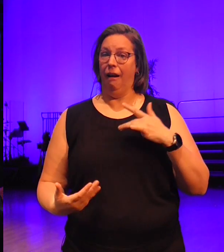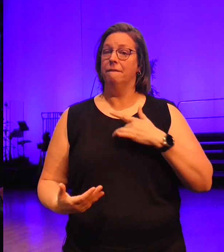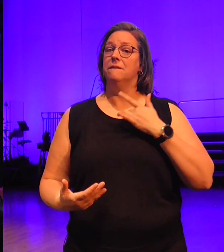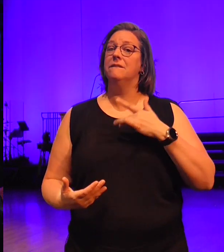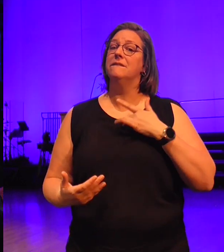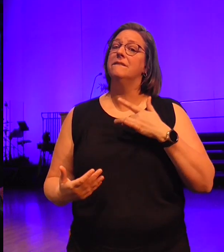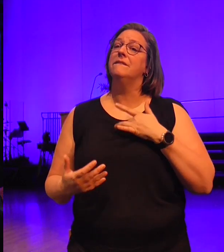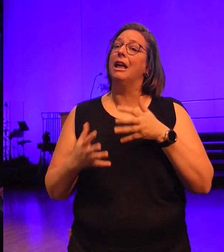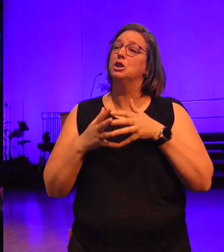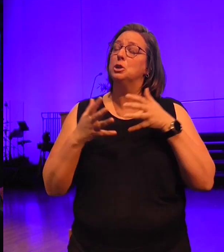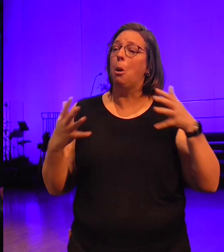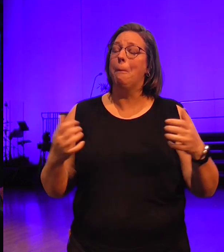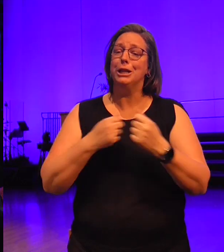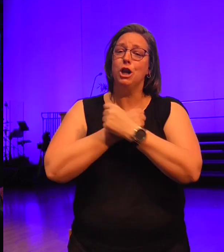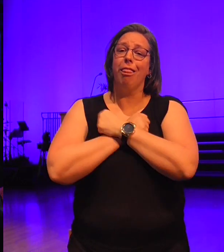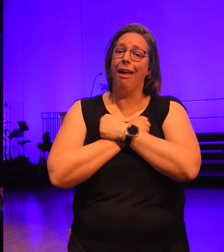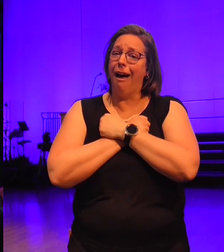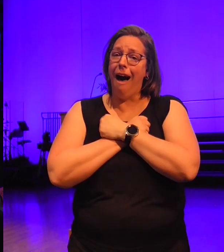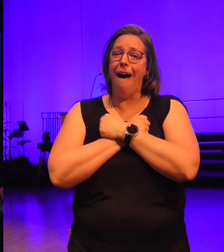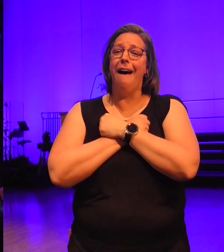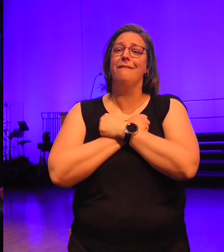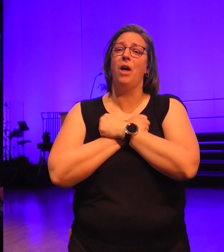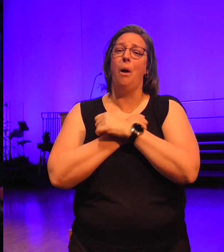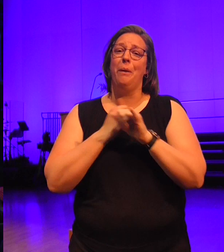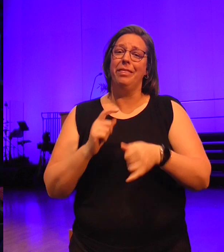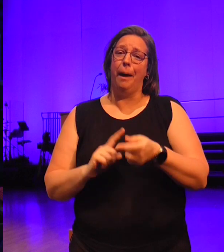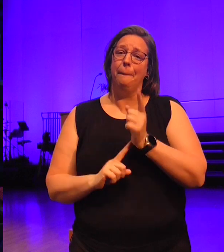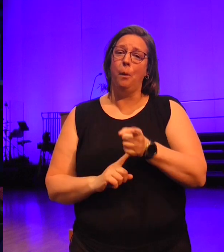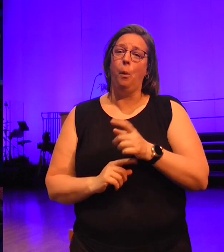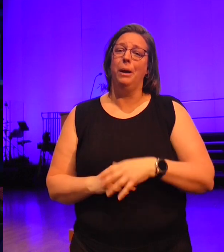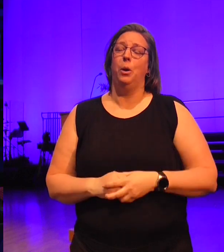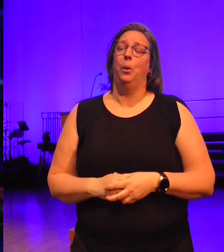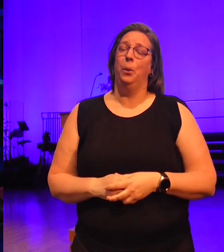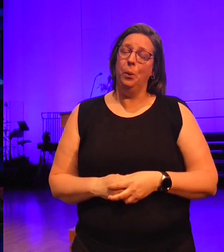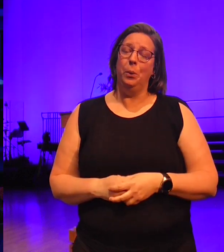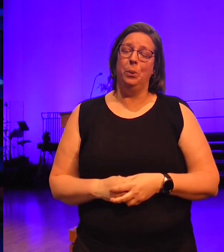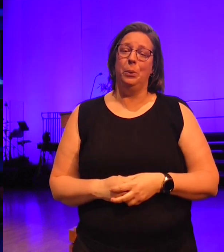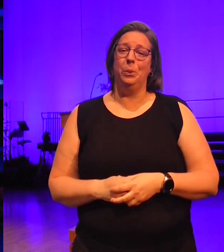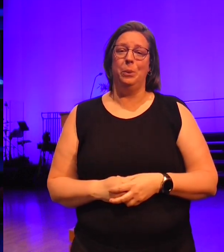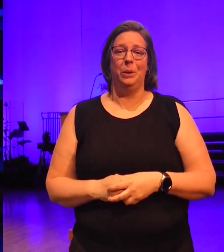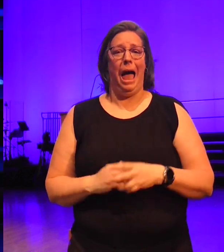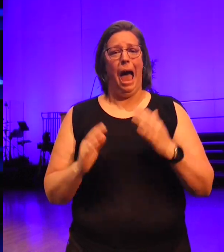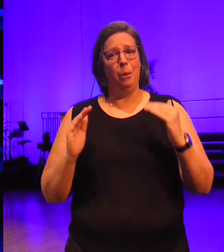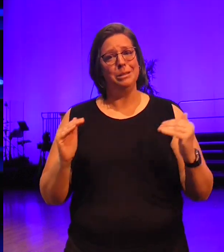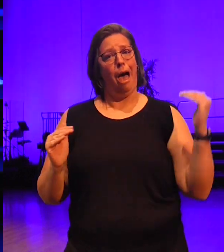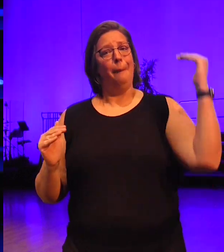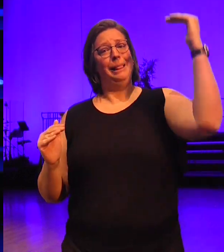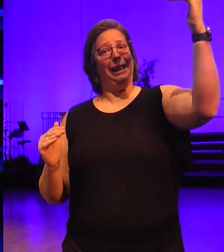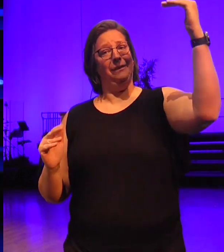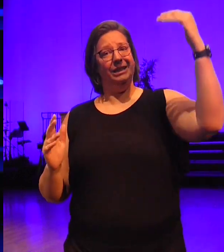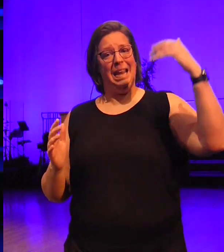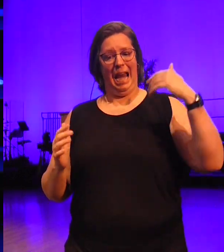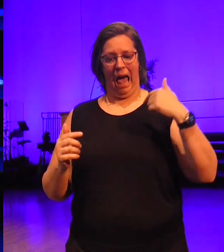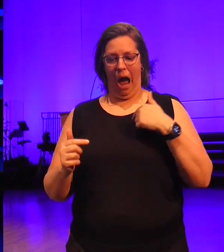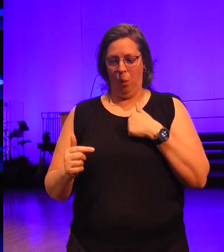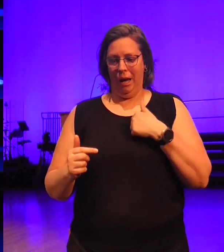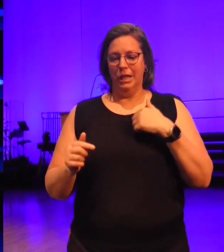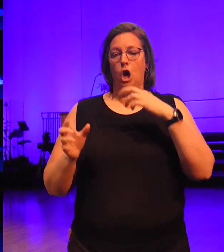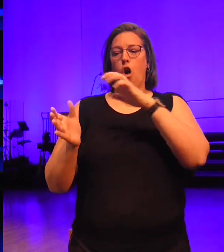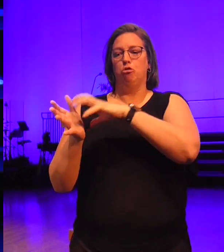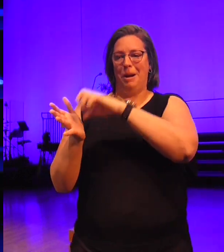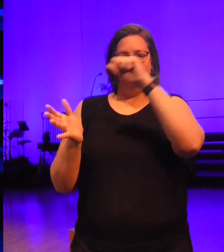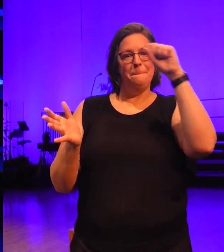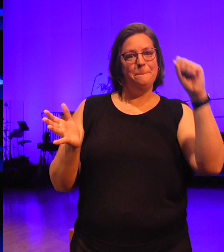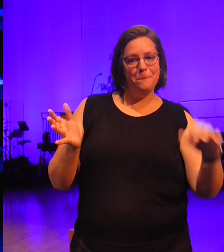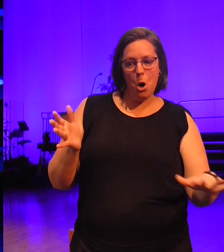loved as I did in that moment. Uplifted, affirmed, removed from that consciousness of